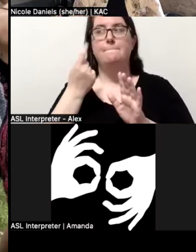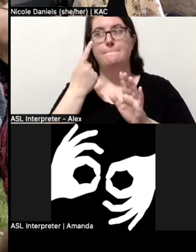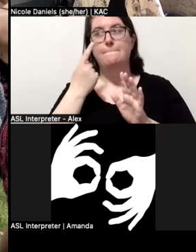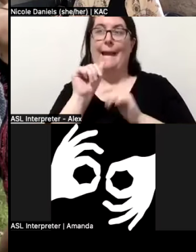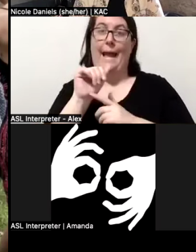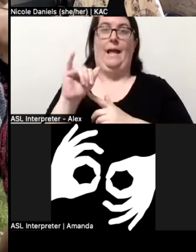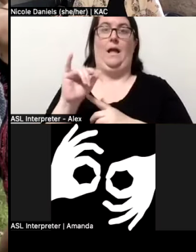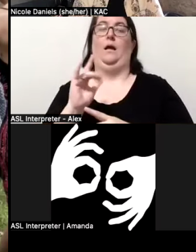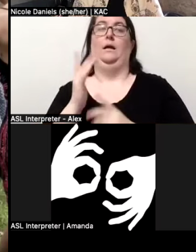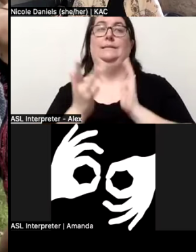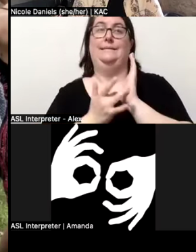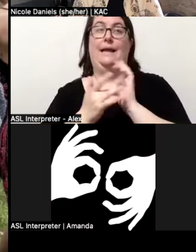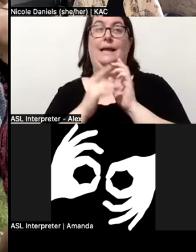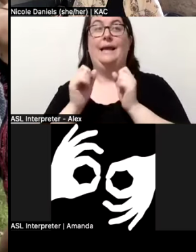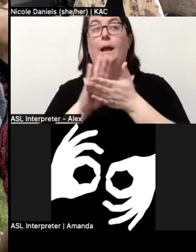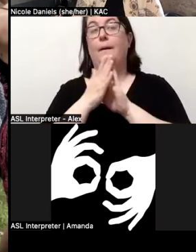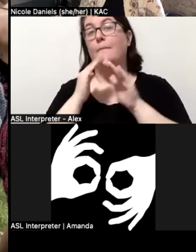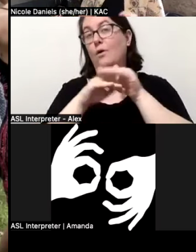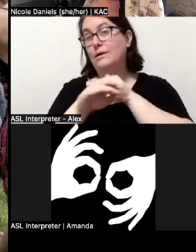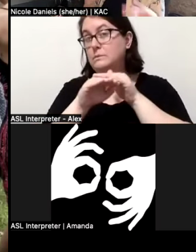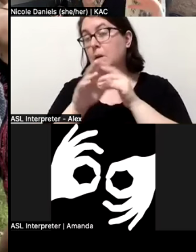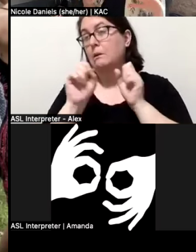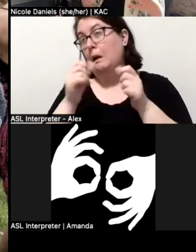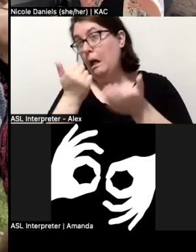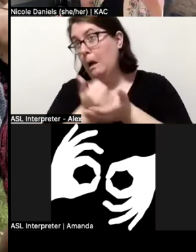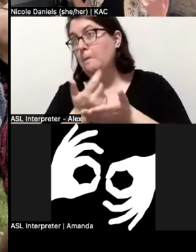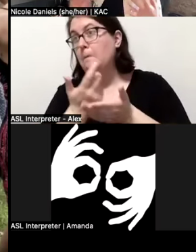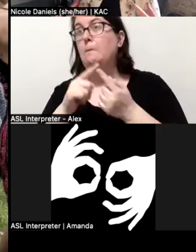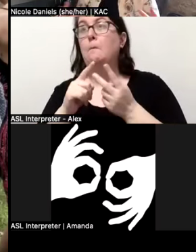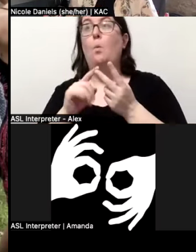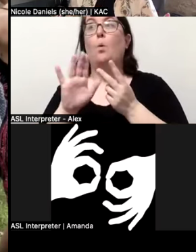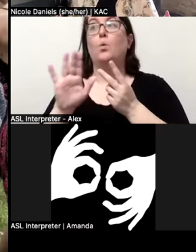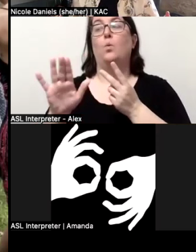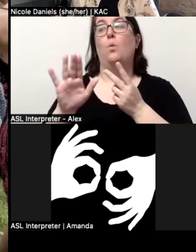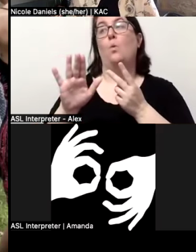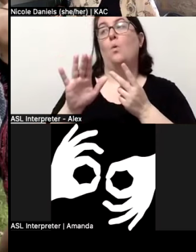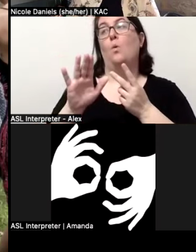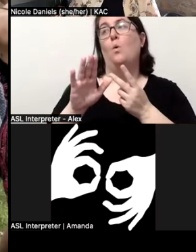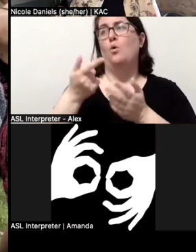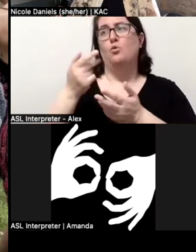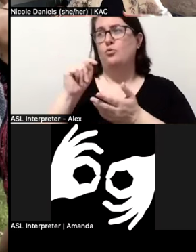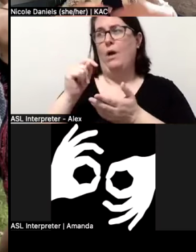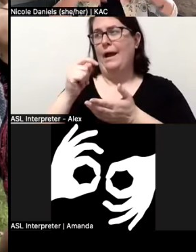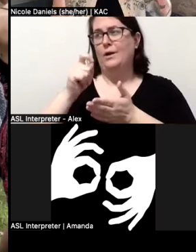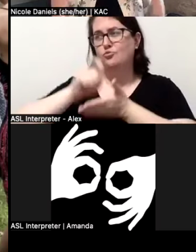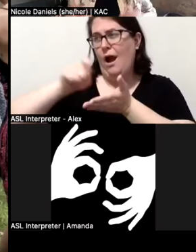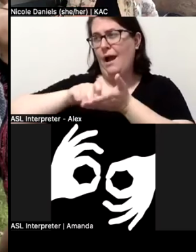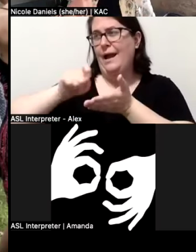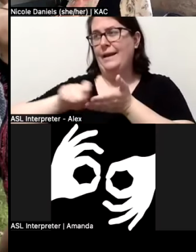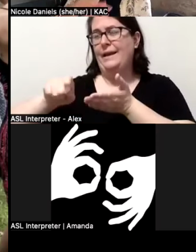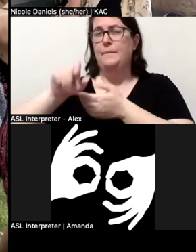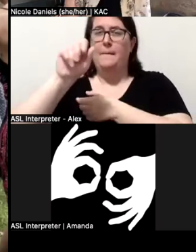can be leveraged as an accessibility tool, and it can support applicants in navigating the grant writing process, you know, in like composing